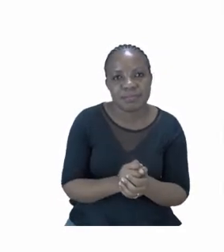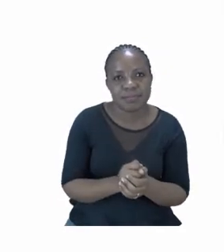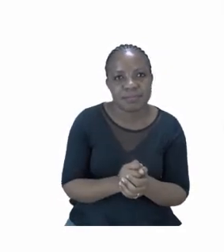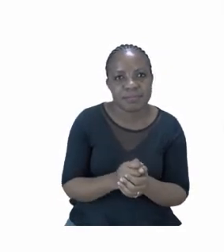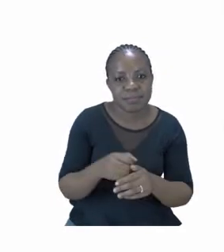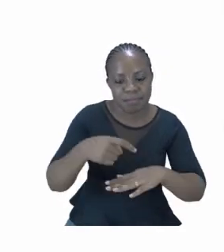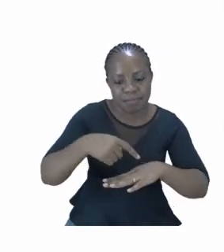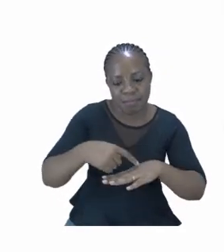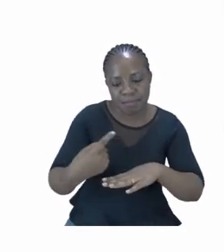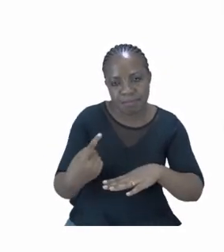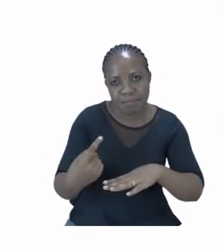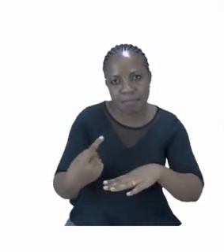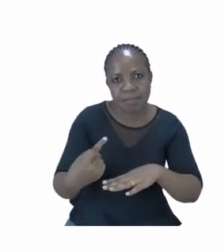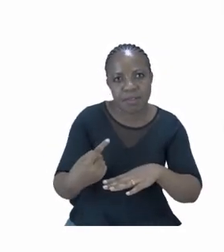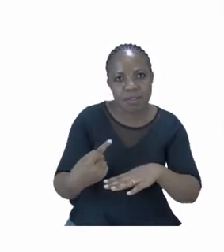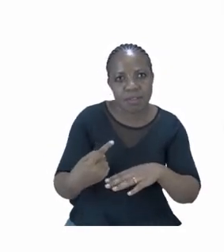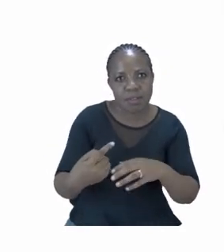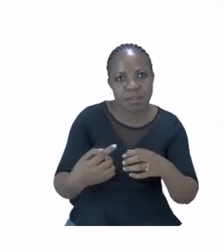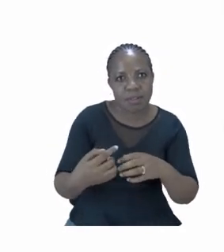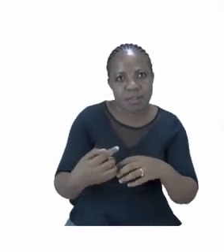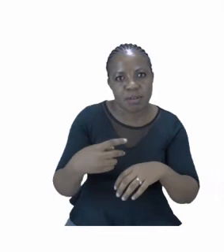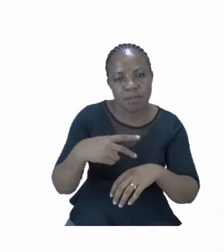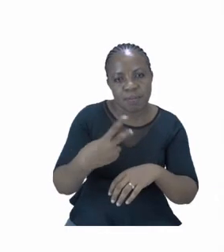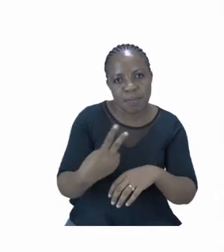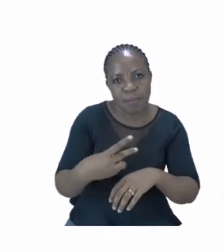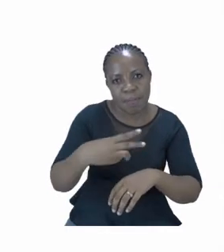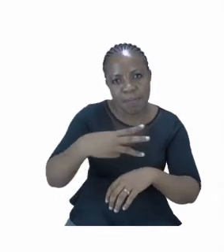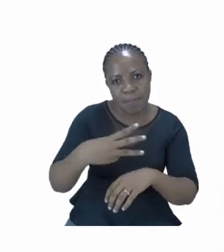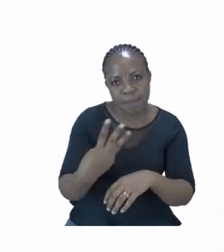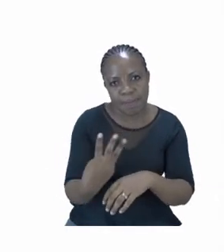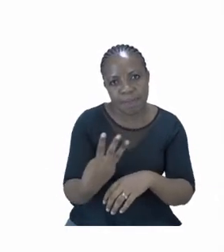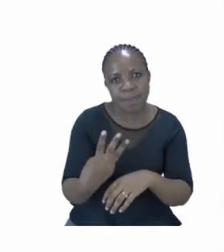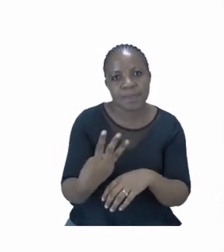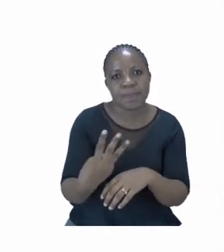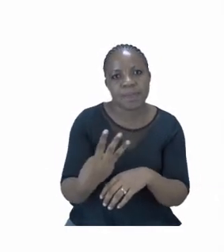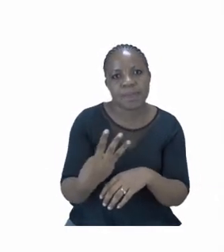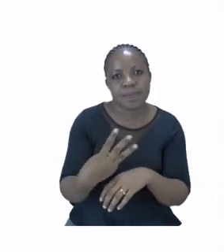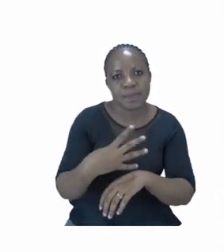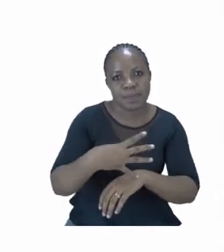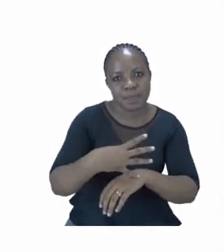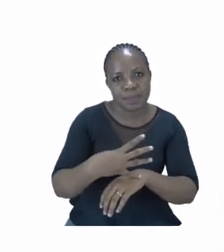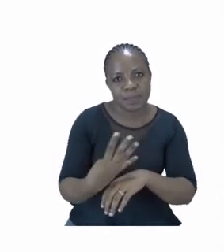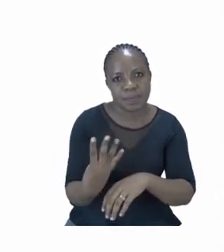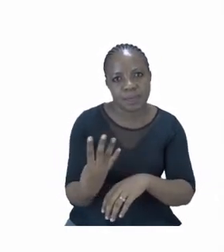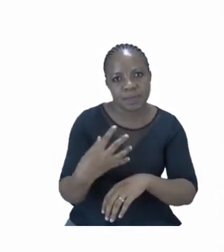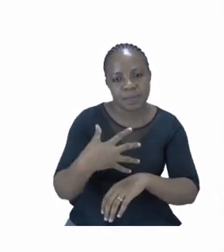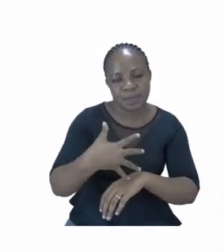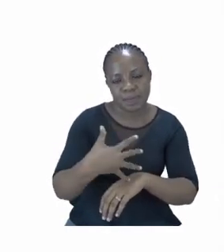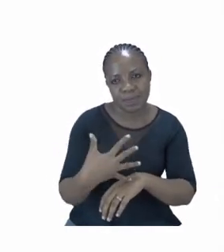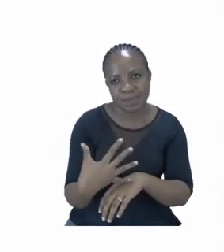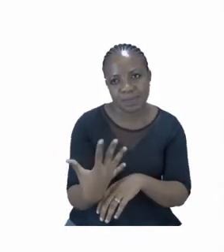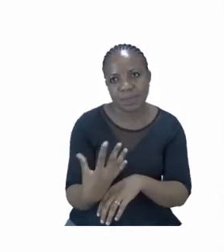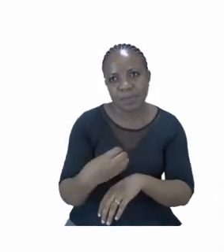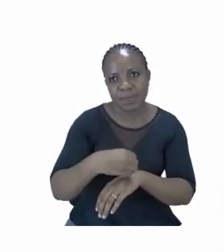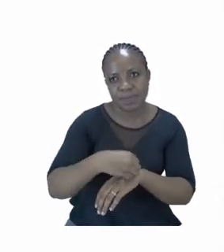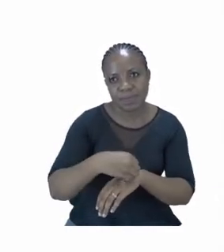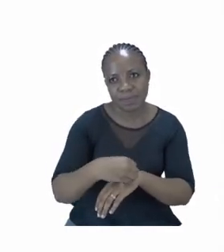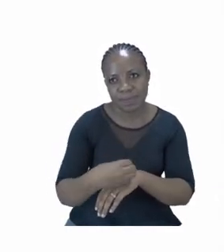Sunday, Monday, Tuesday, Wednesday, Thursday, Friday,